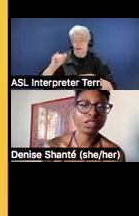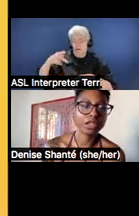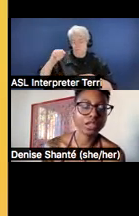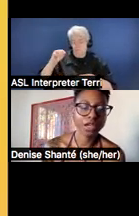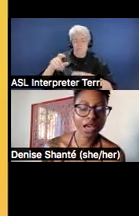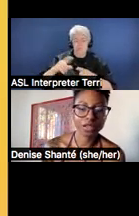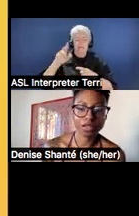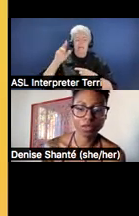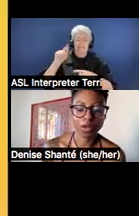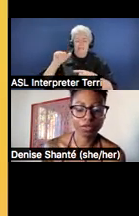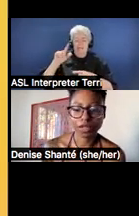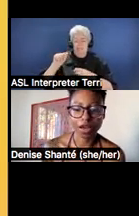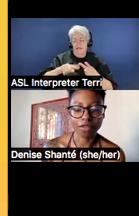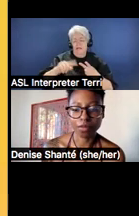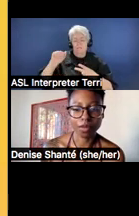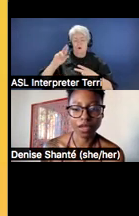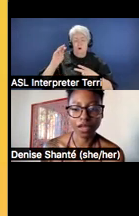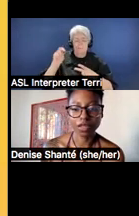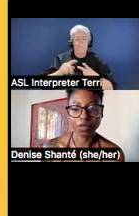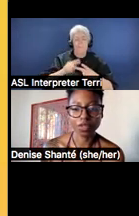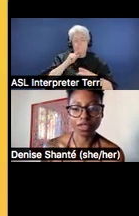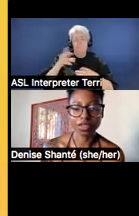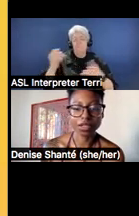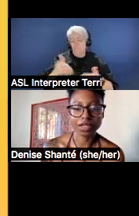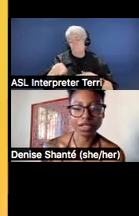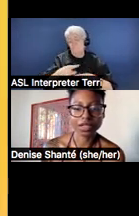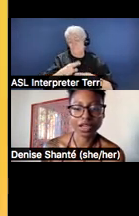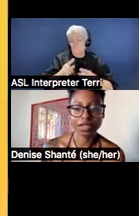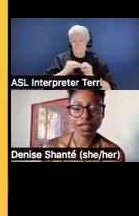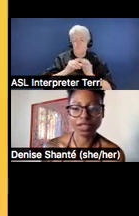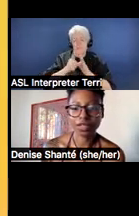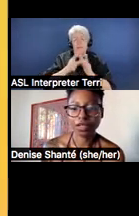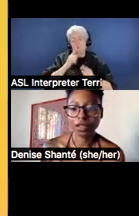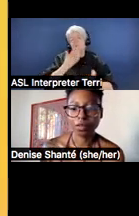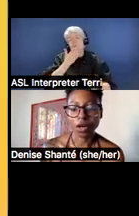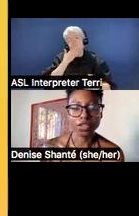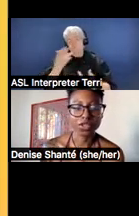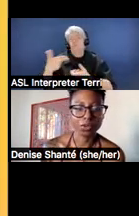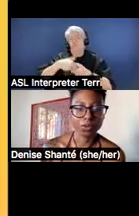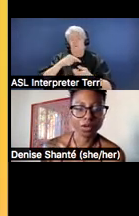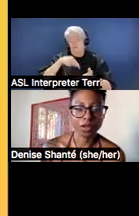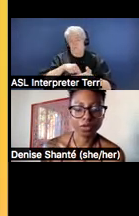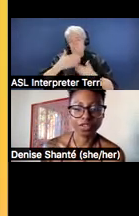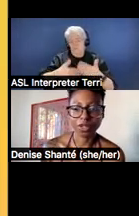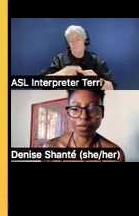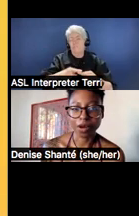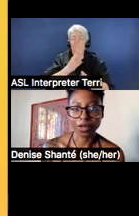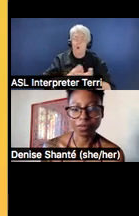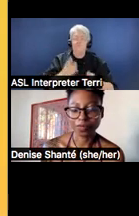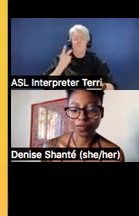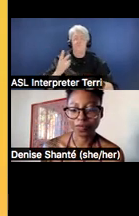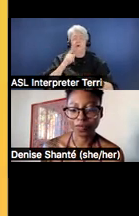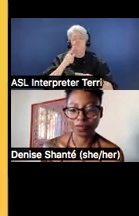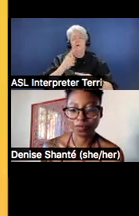more fully later, and we're grateful to have them as part of the series and part two of Grief, Money, and